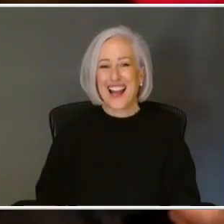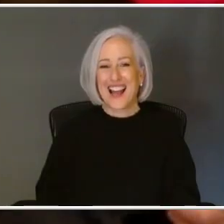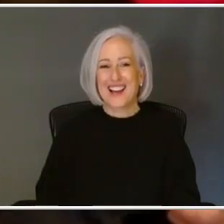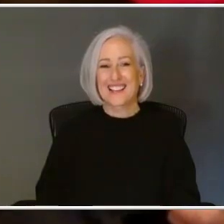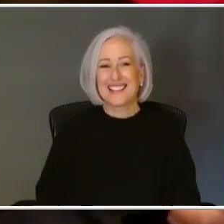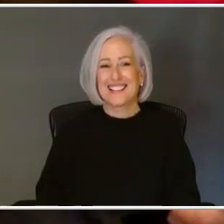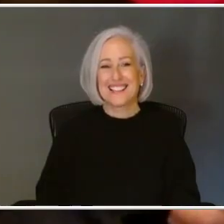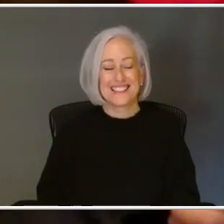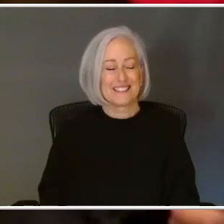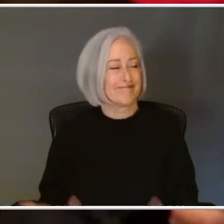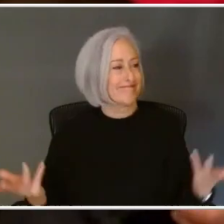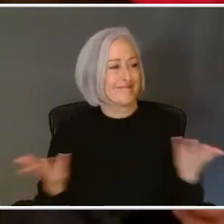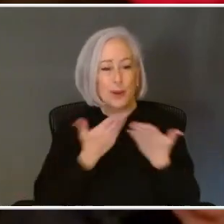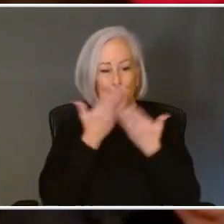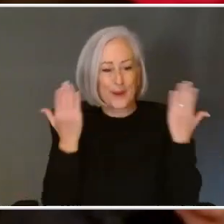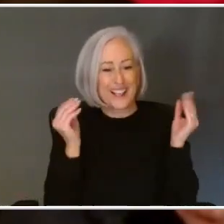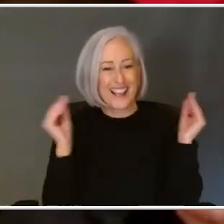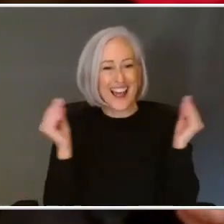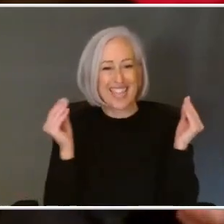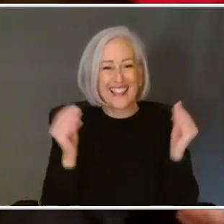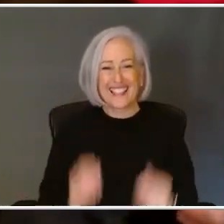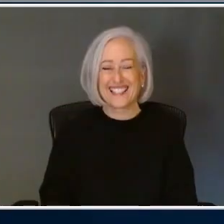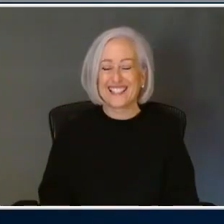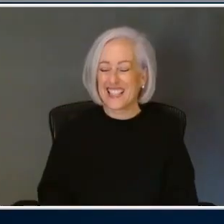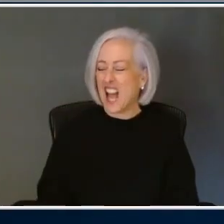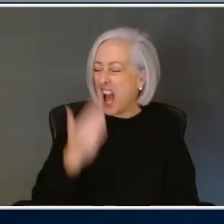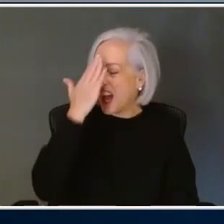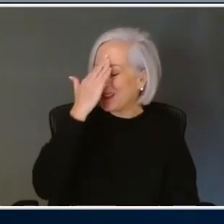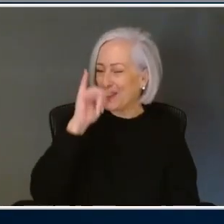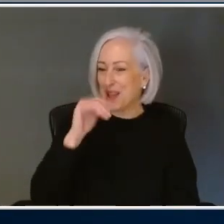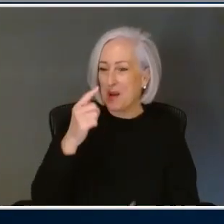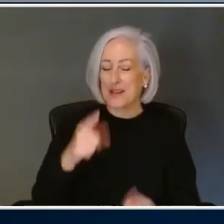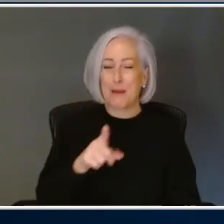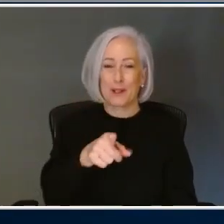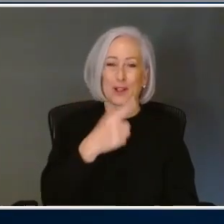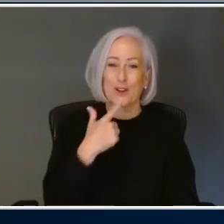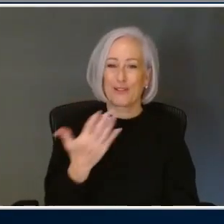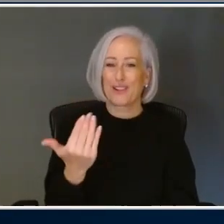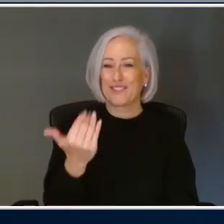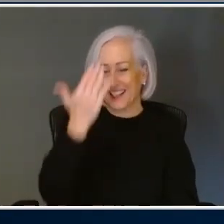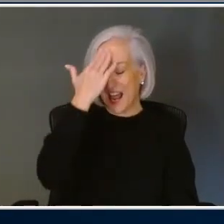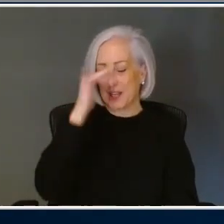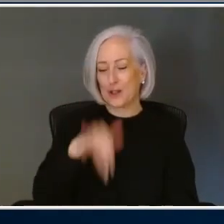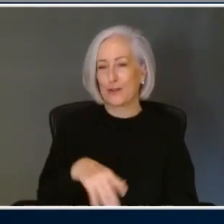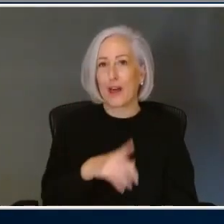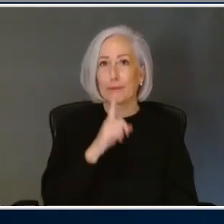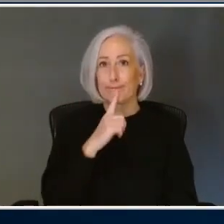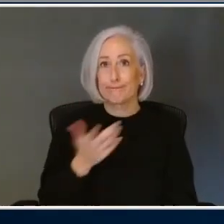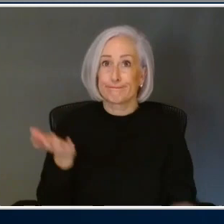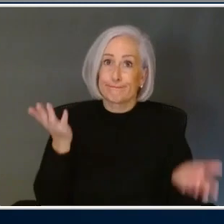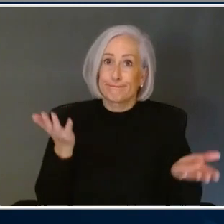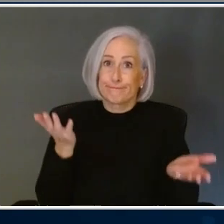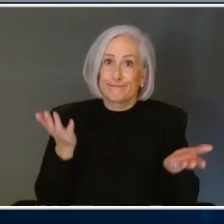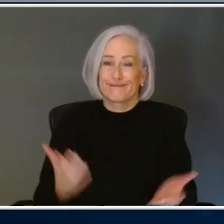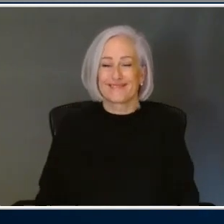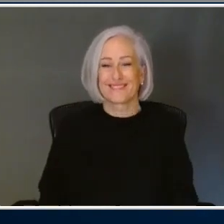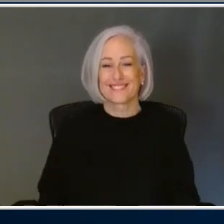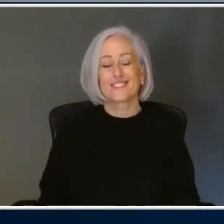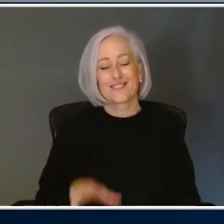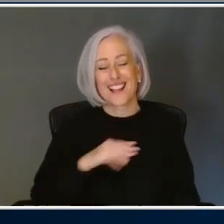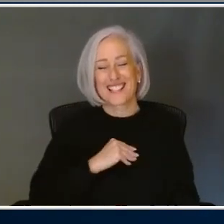I got nothing. I knew that was coming. You're 15. I knew you were going to say, I got nothing. And that's totally